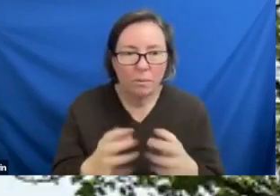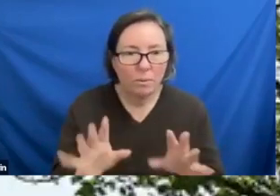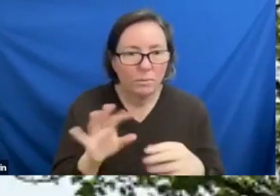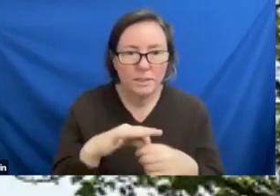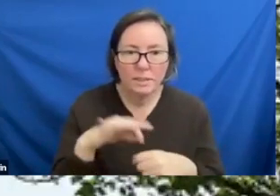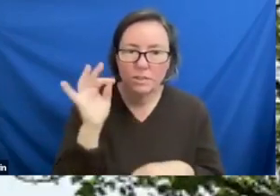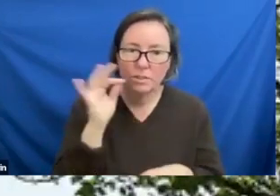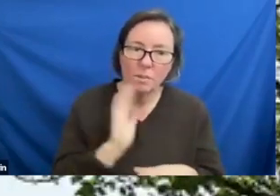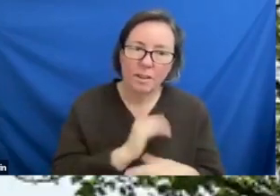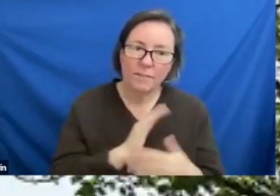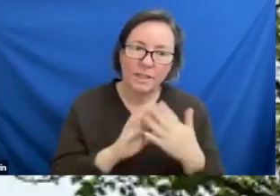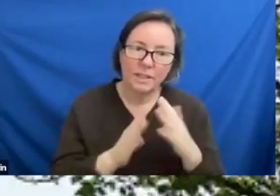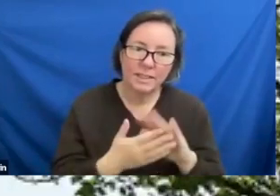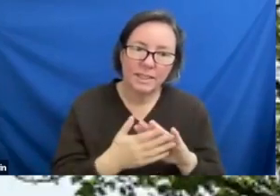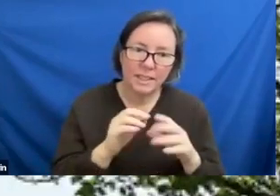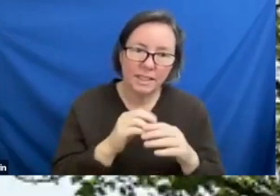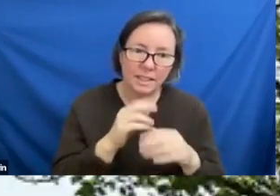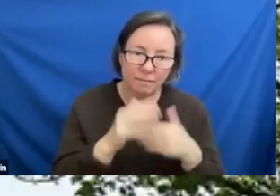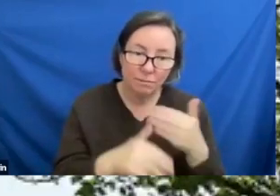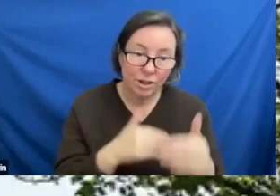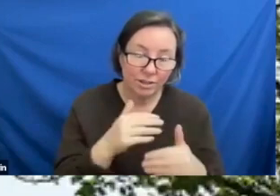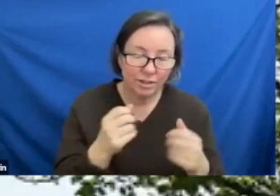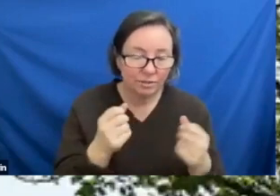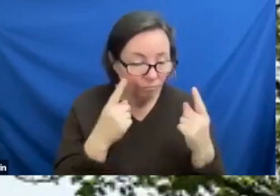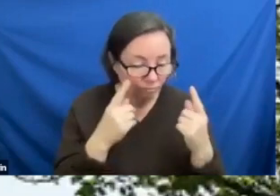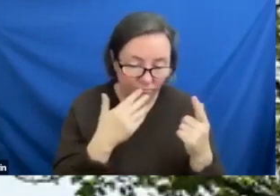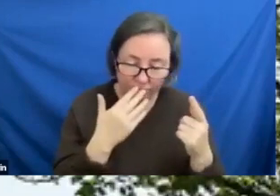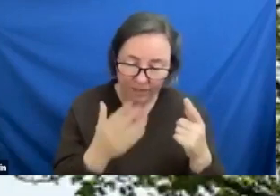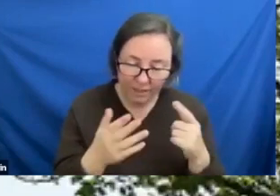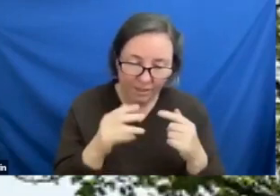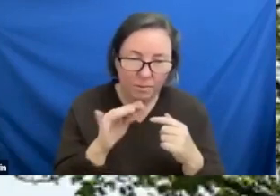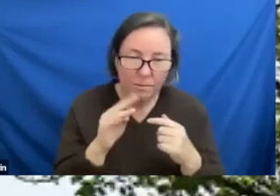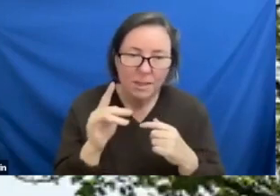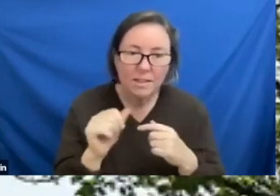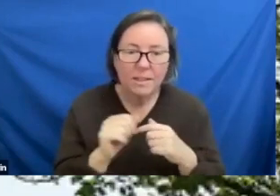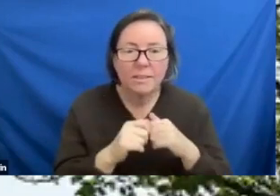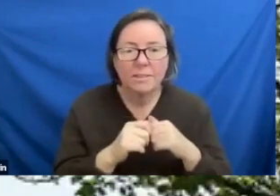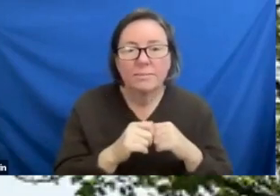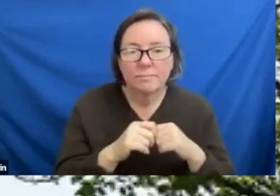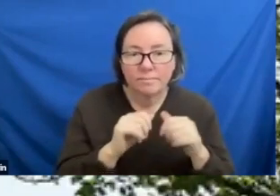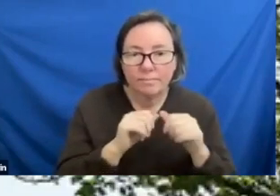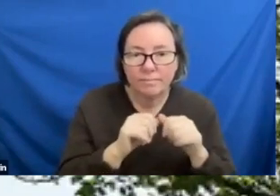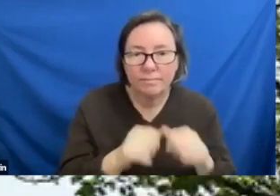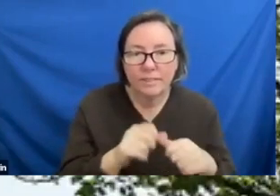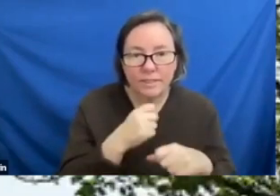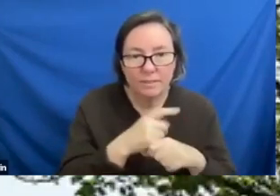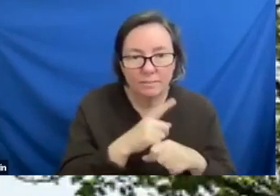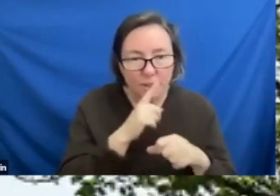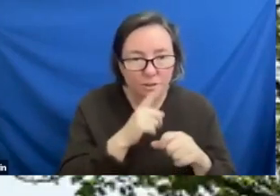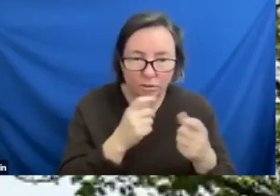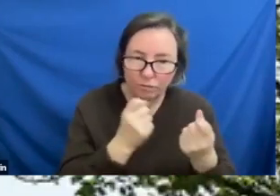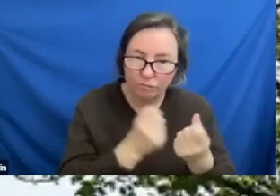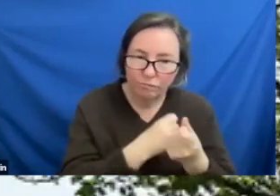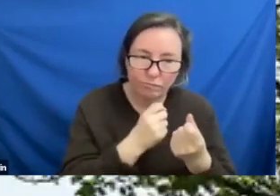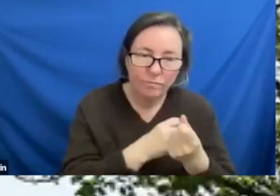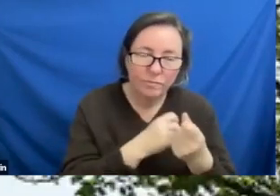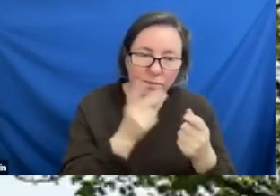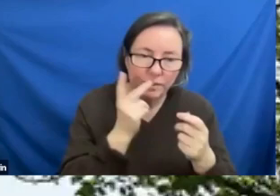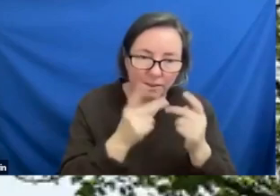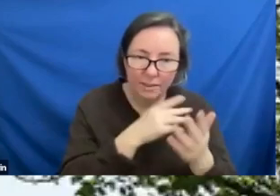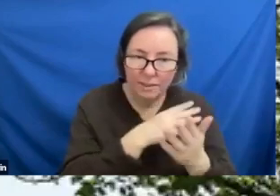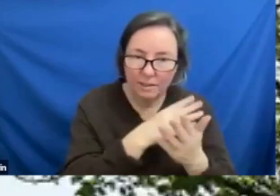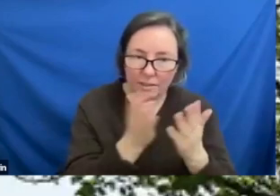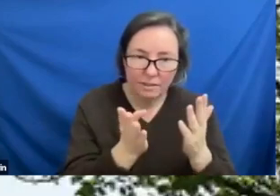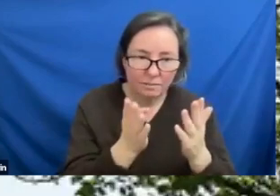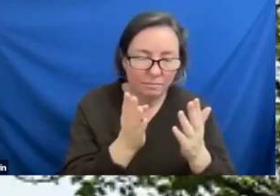our city in the process. I appreciate that, Amanda, and we're going to continue to make sure that we can, see this project